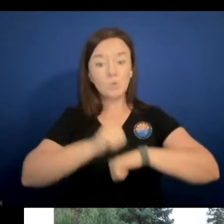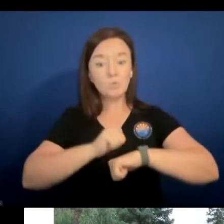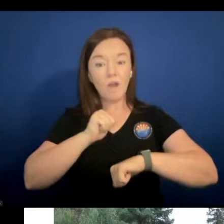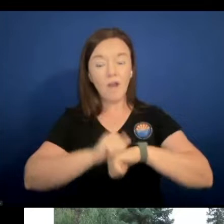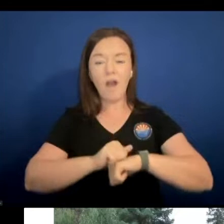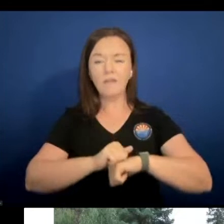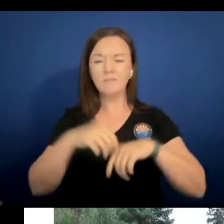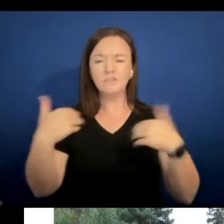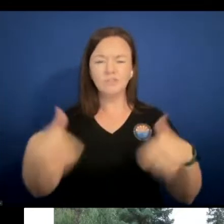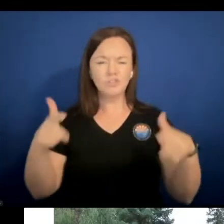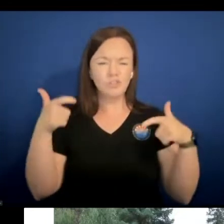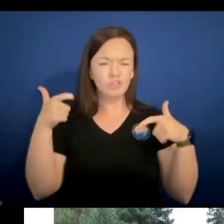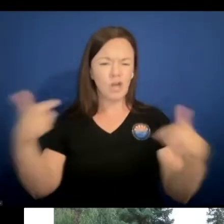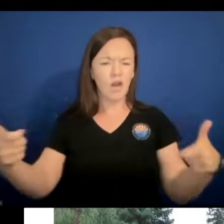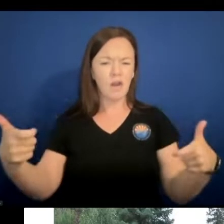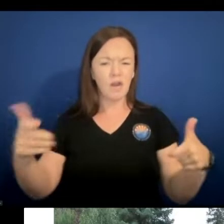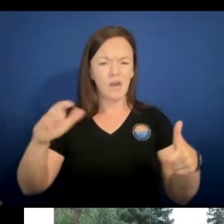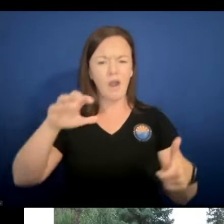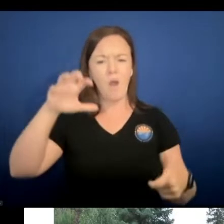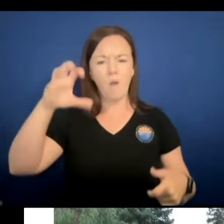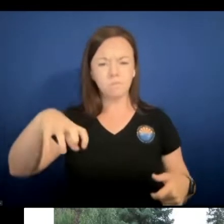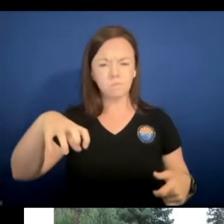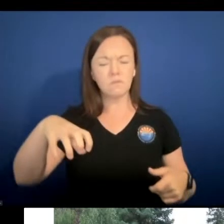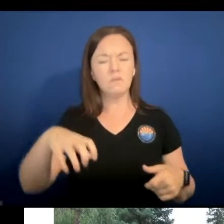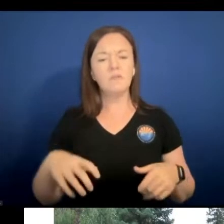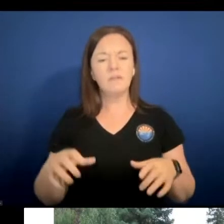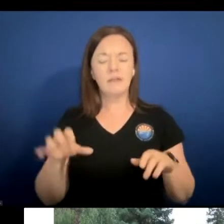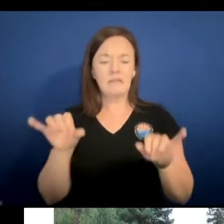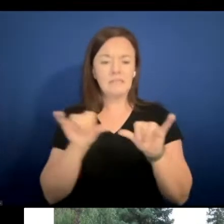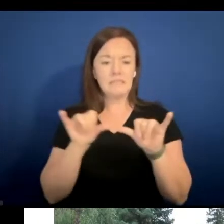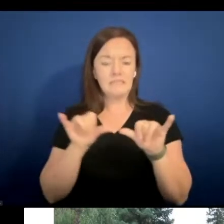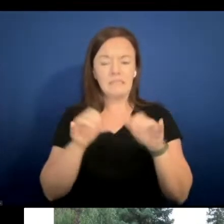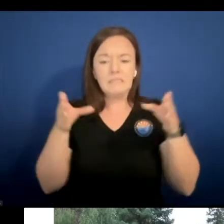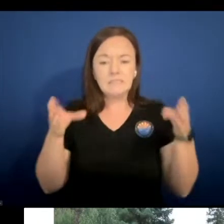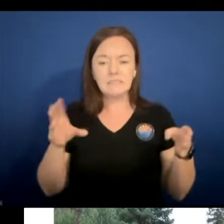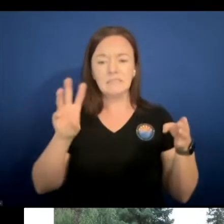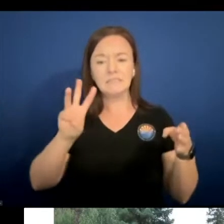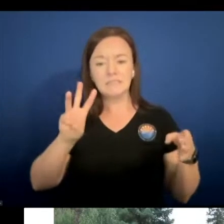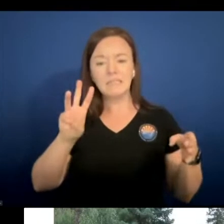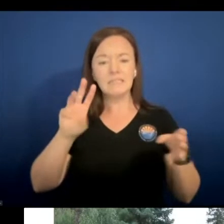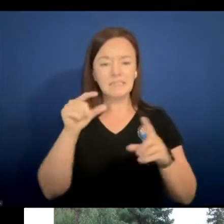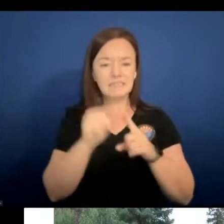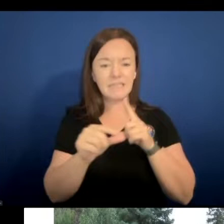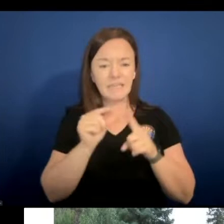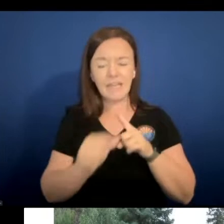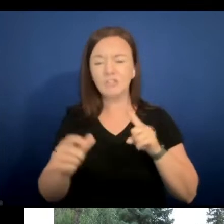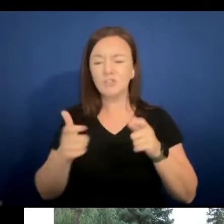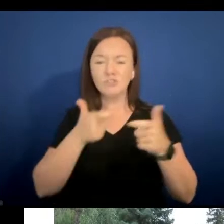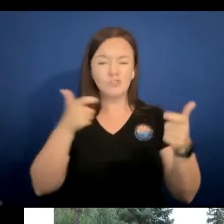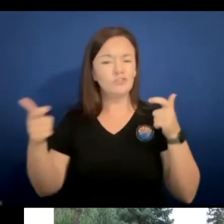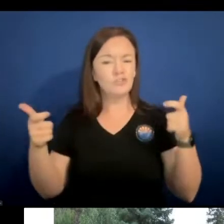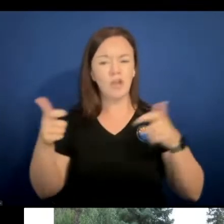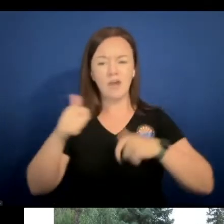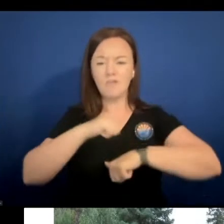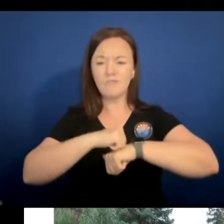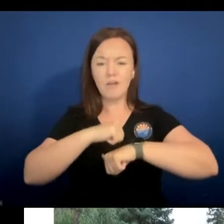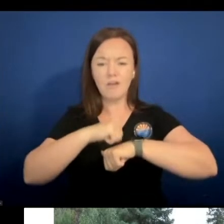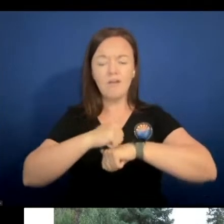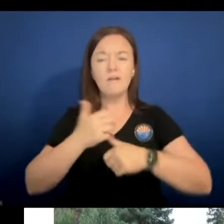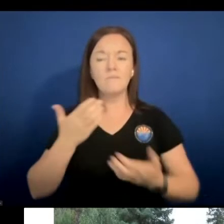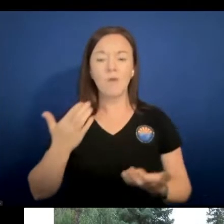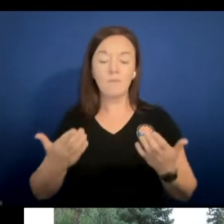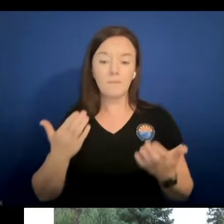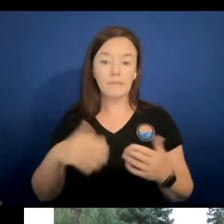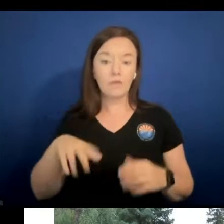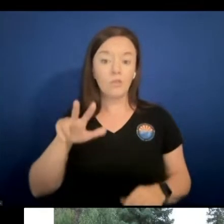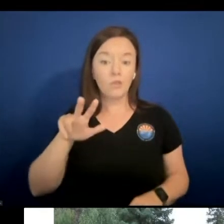those aren't, 6 inches in size. Those are very large rocks, probably 36 inches